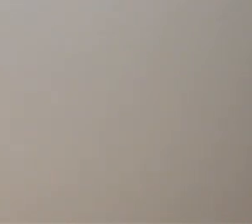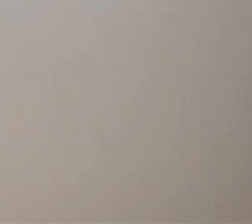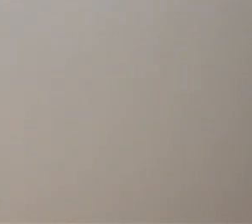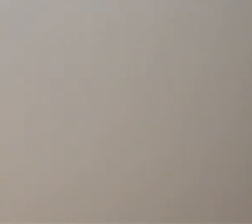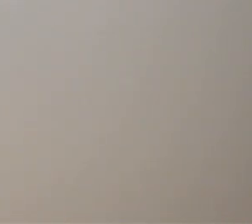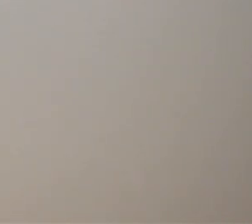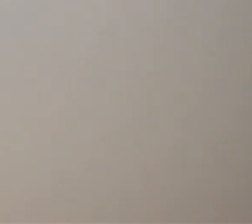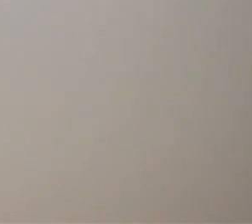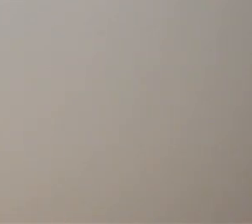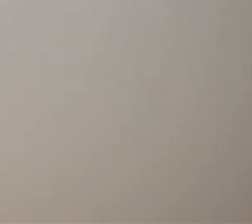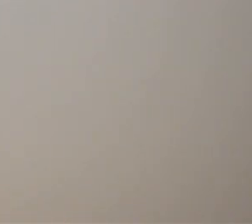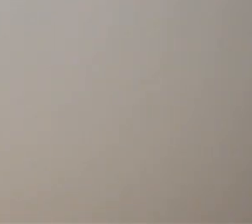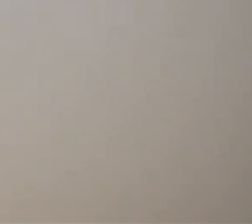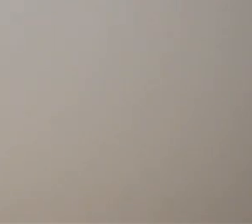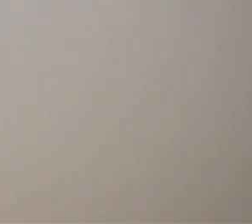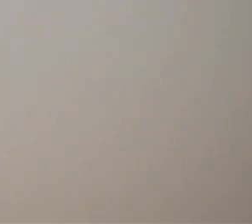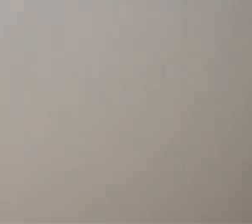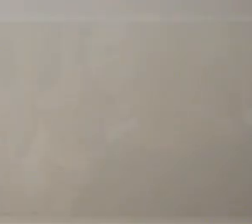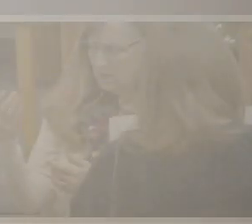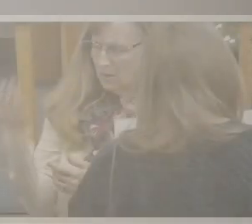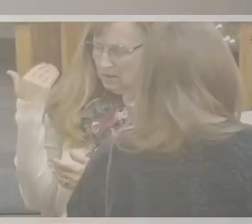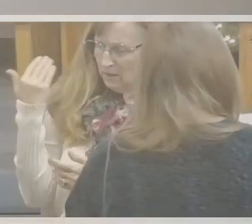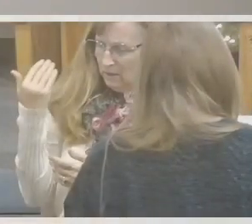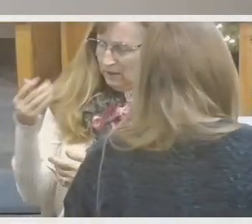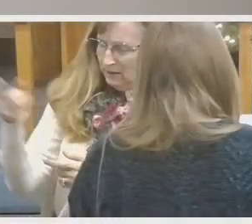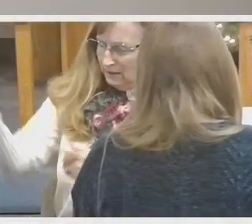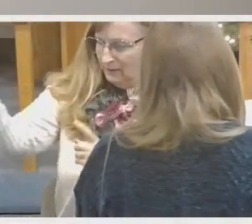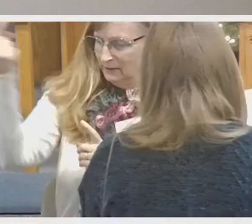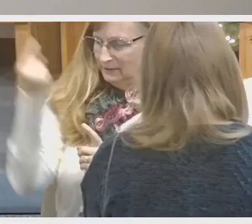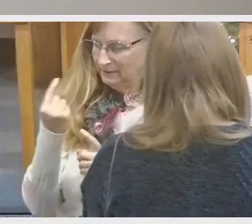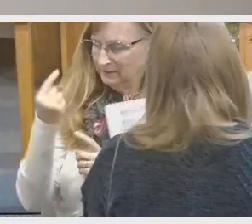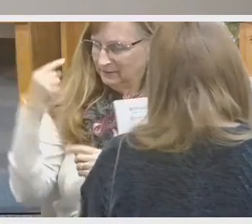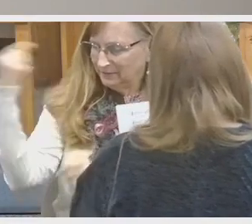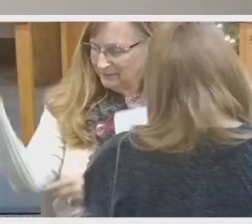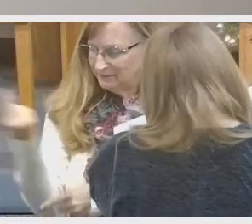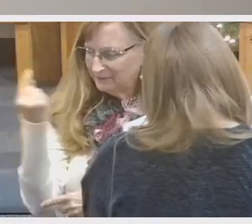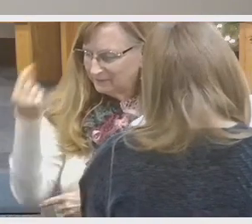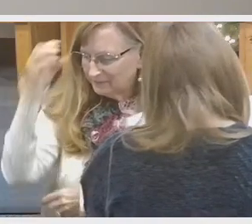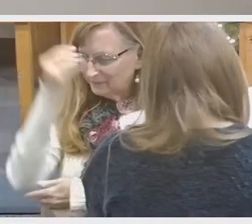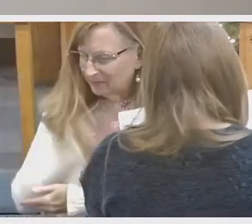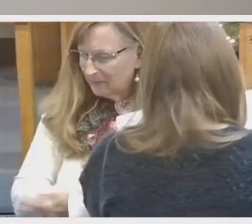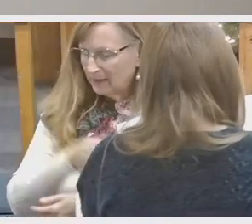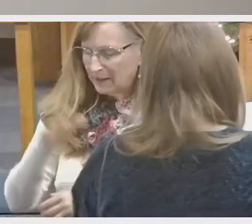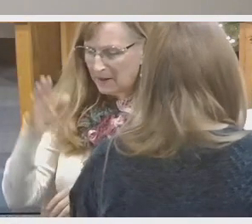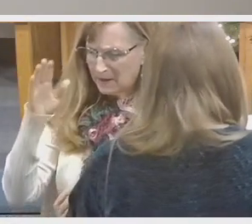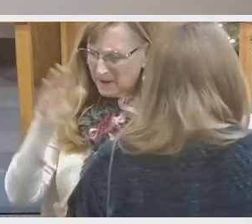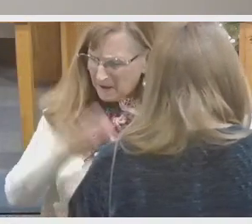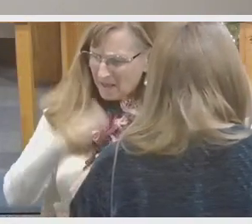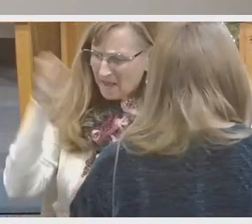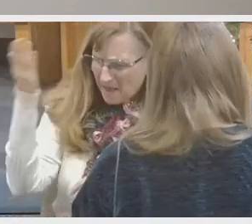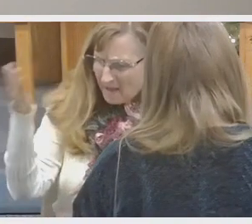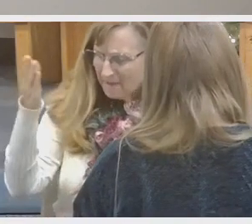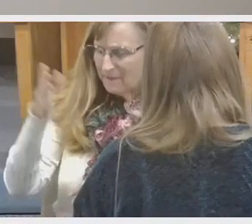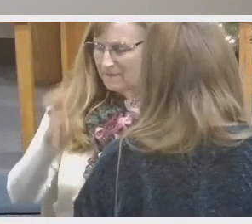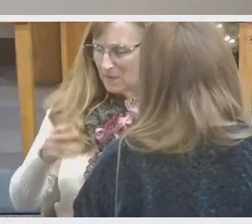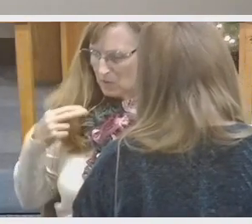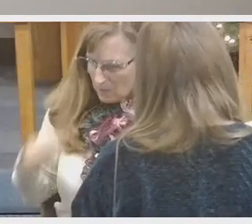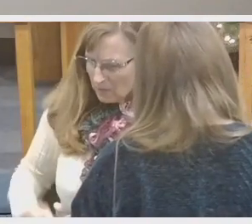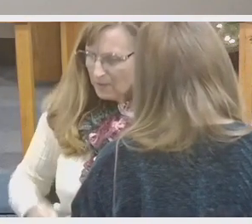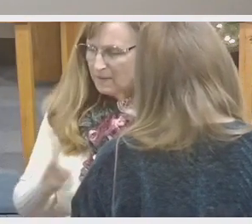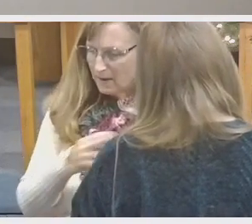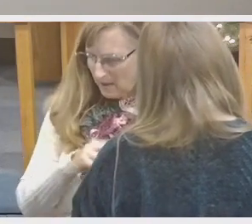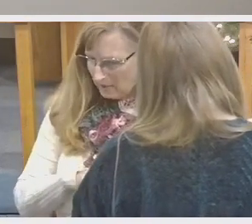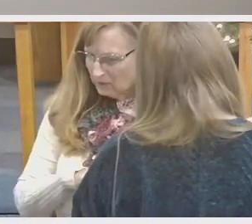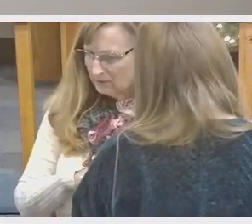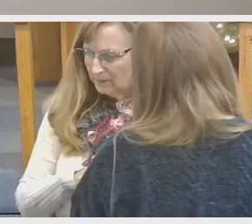Almighty God, in mercy you sent your one and only Son to take upon himself our human nature.